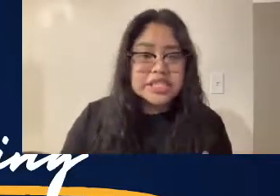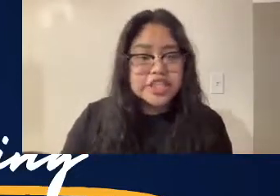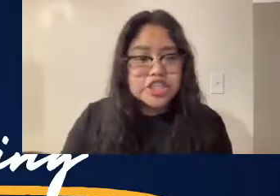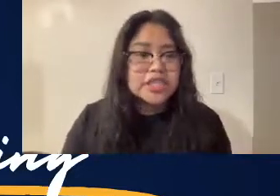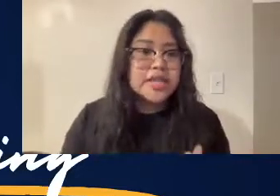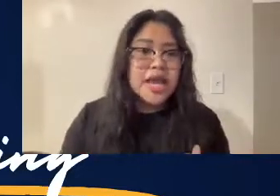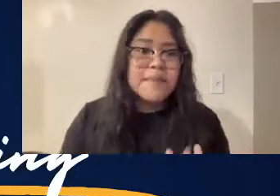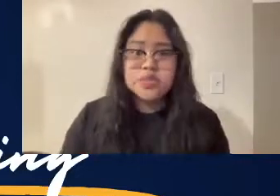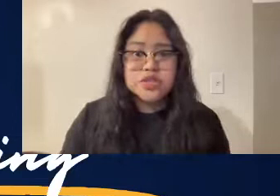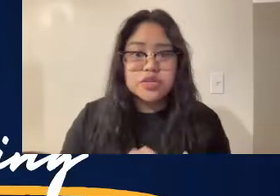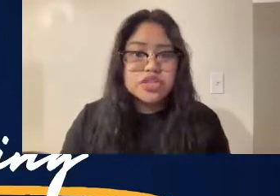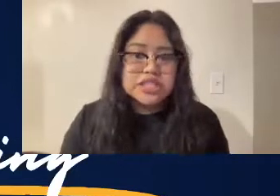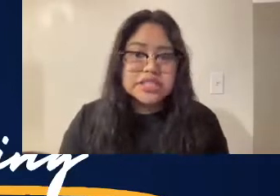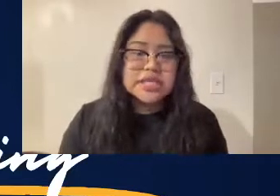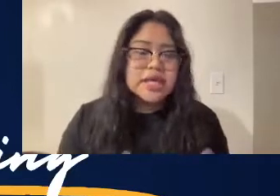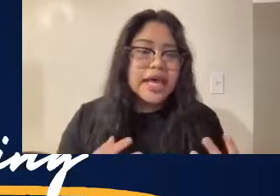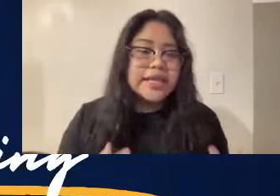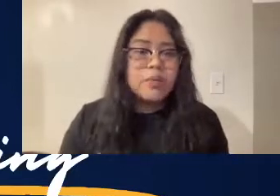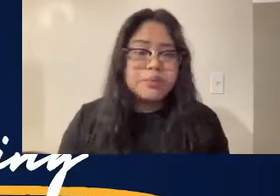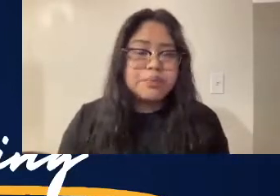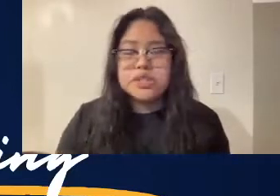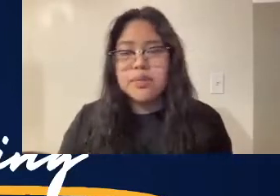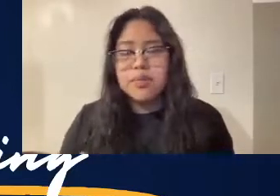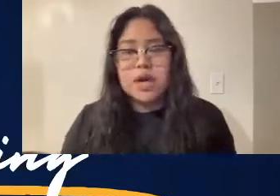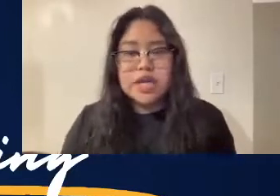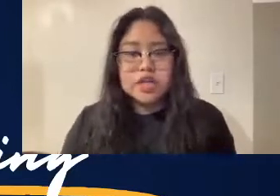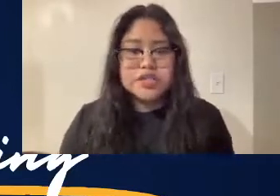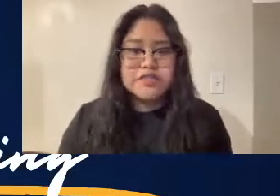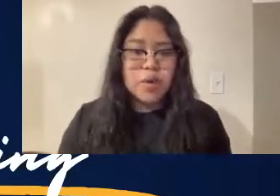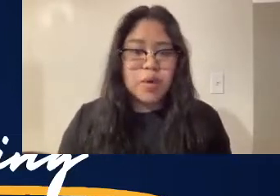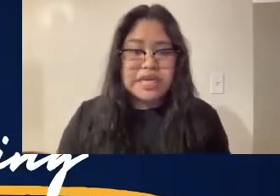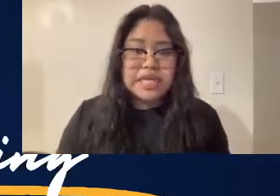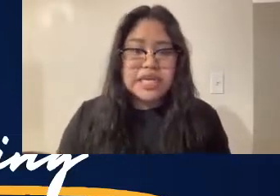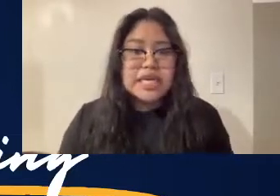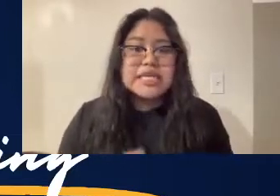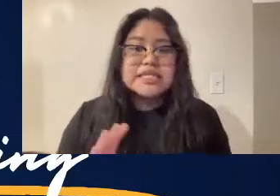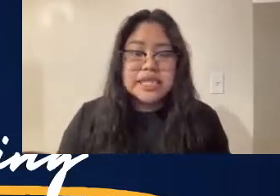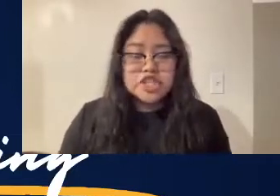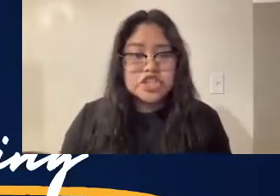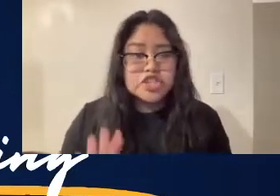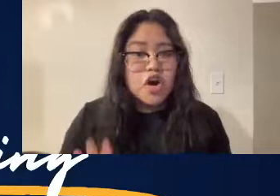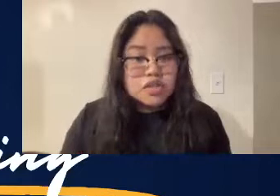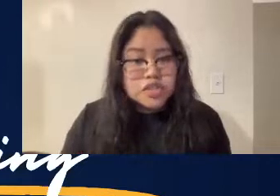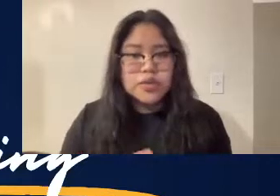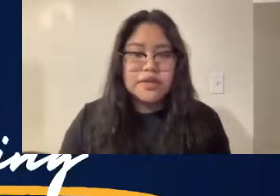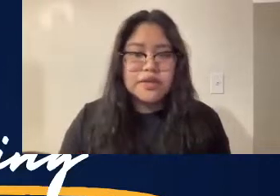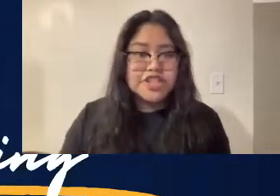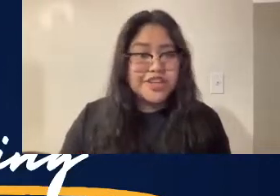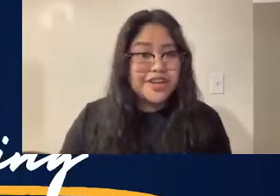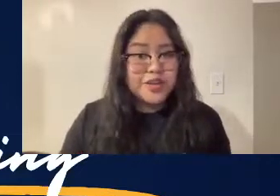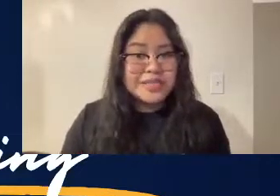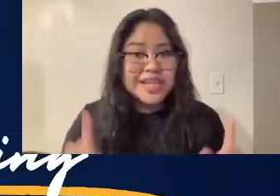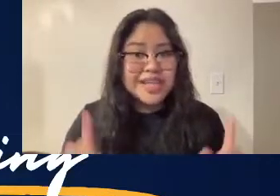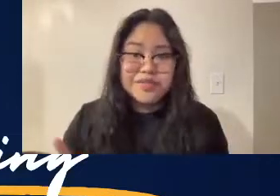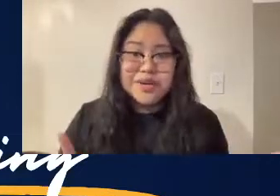endorse legislation, pass resolutions, and help build a more inclusive party. Delegates should also leverage